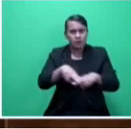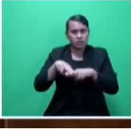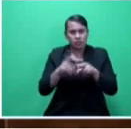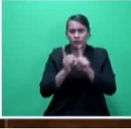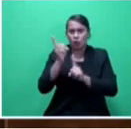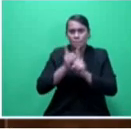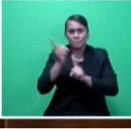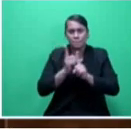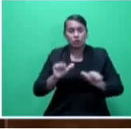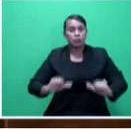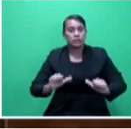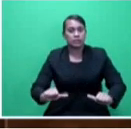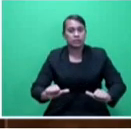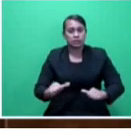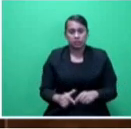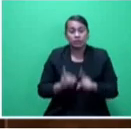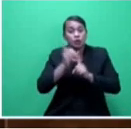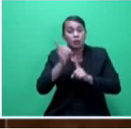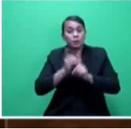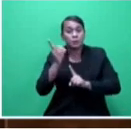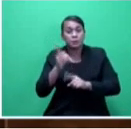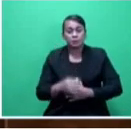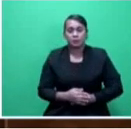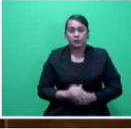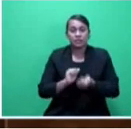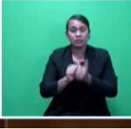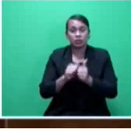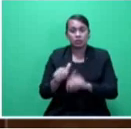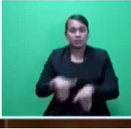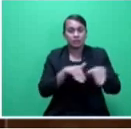promoting sports participation and excellence. Thank you, Honourable Speaker Sir.